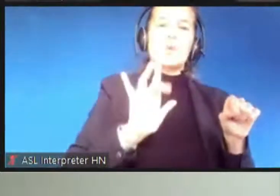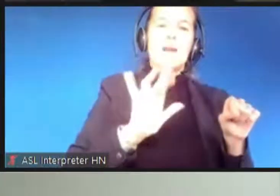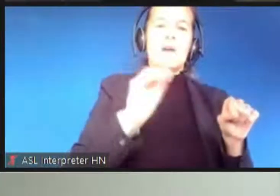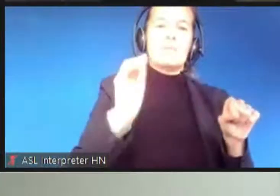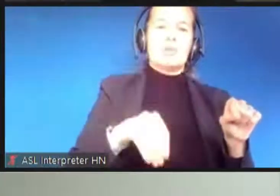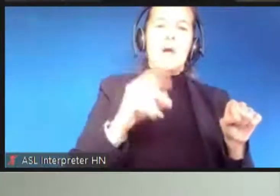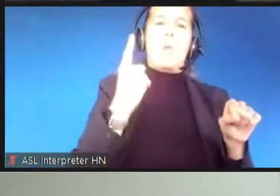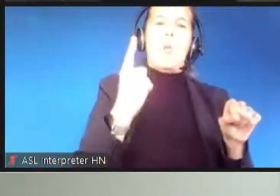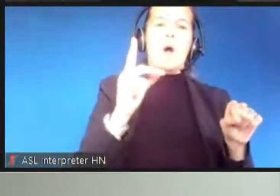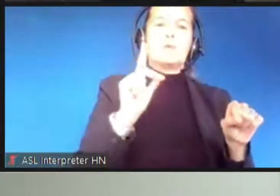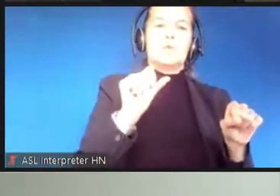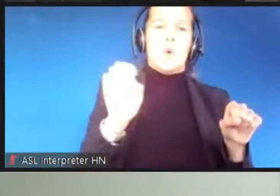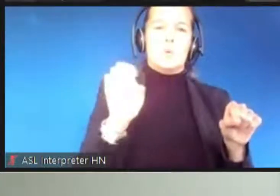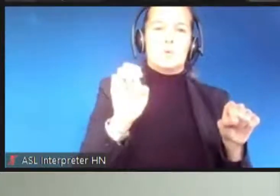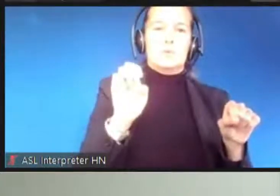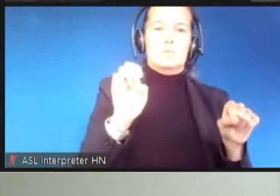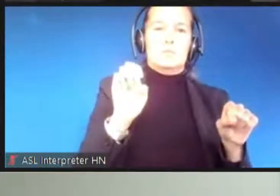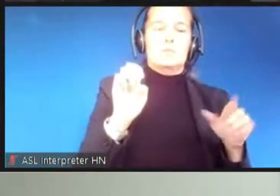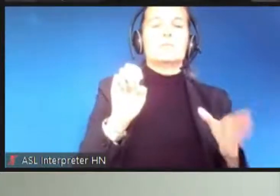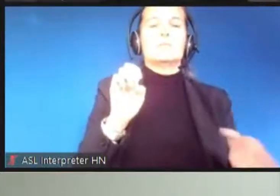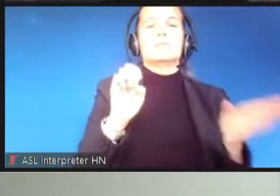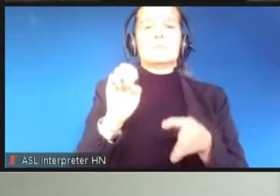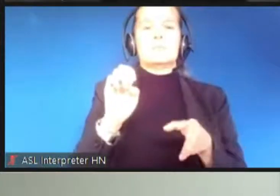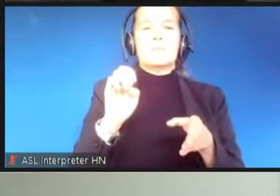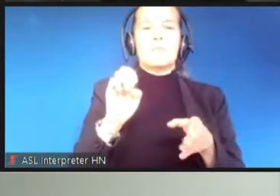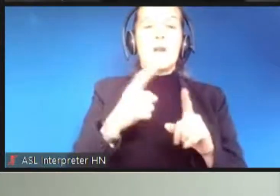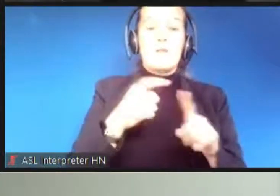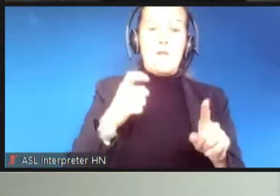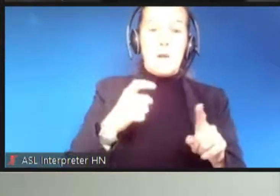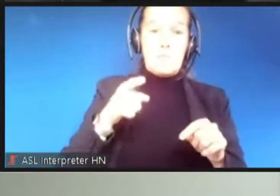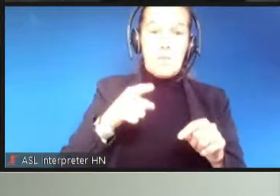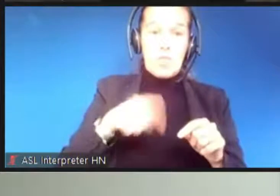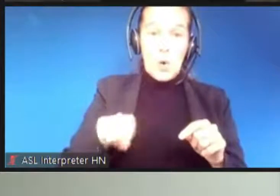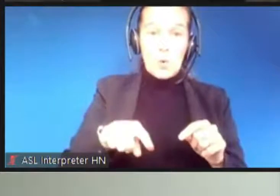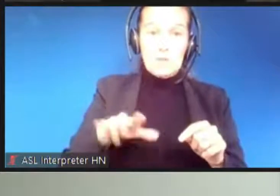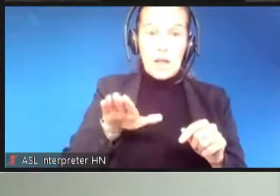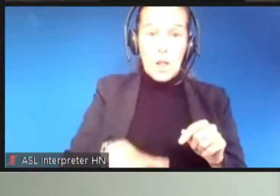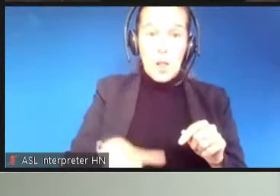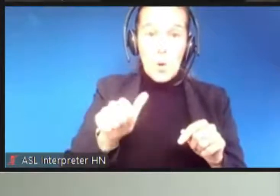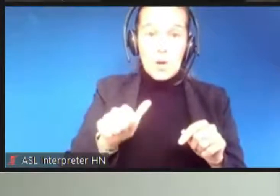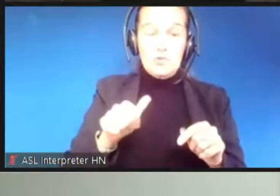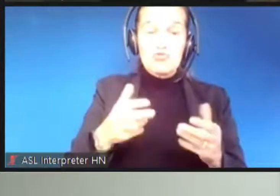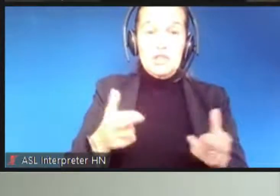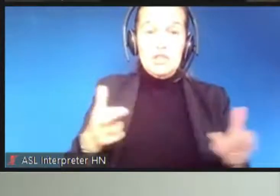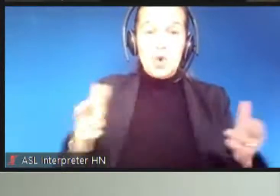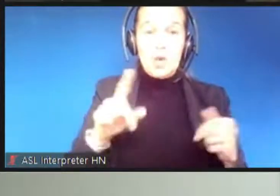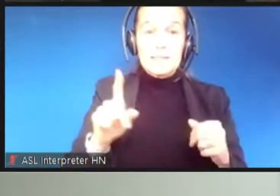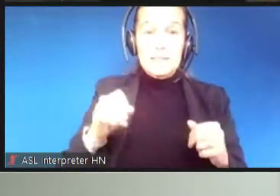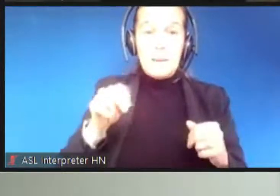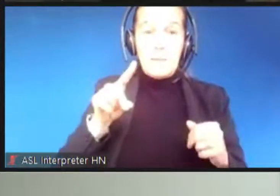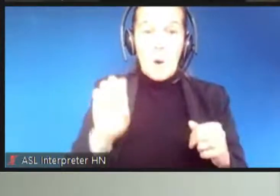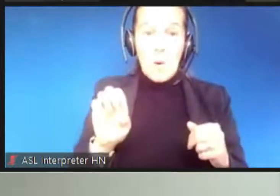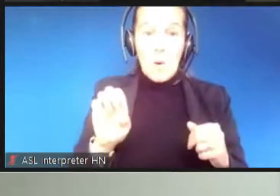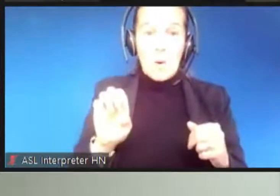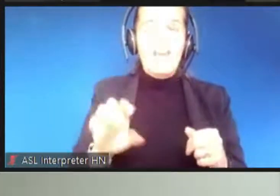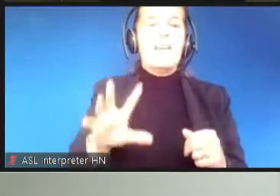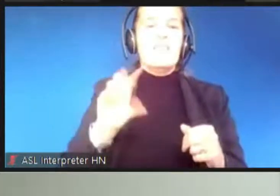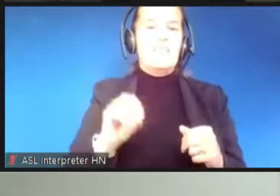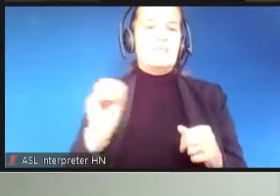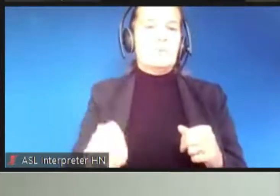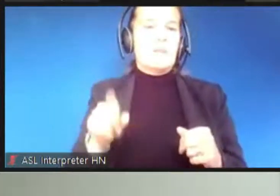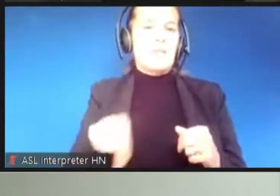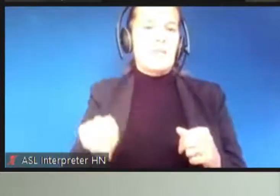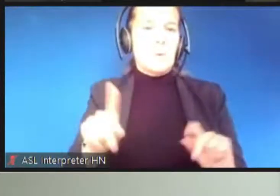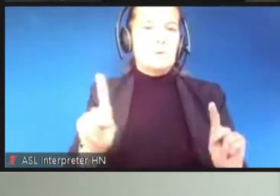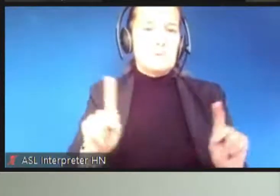dose. 55% of those in the lowest resource zip codes in Mendocino County have been